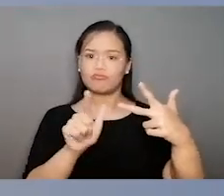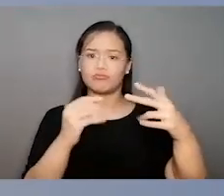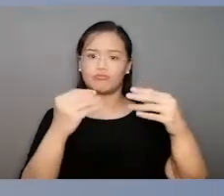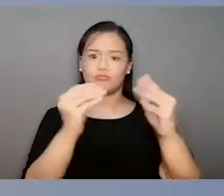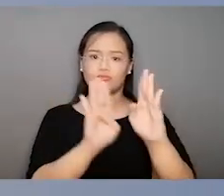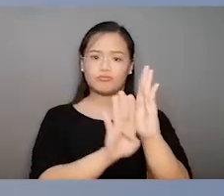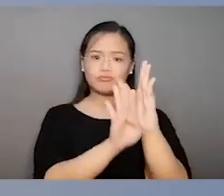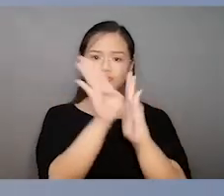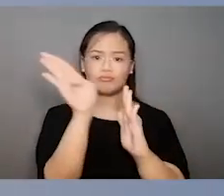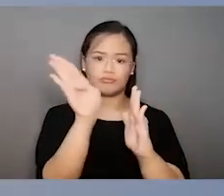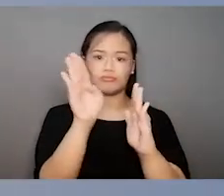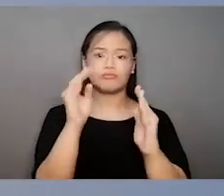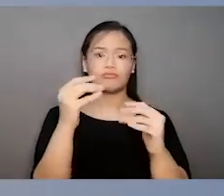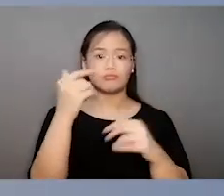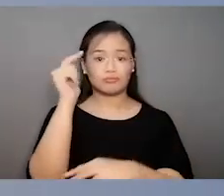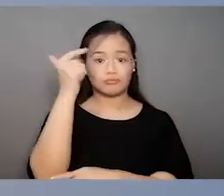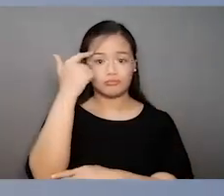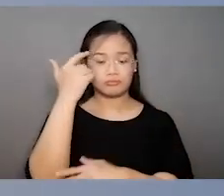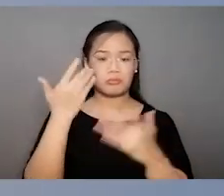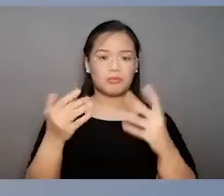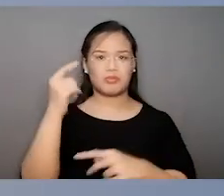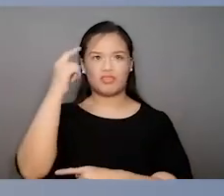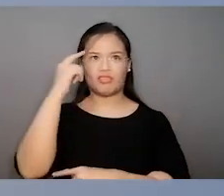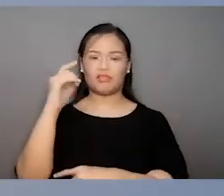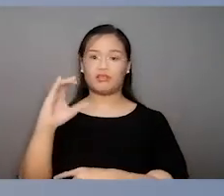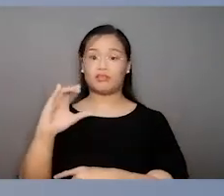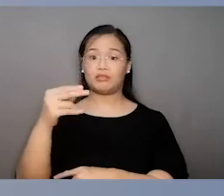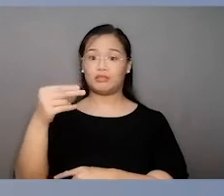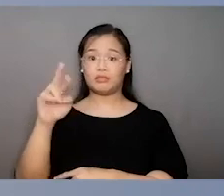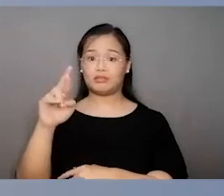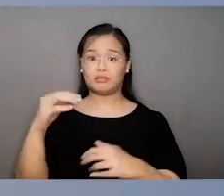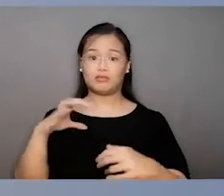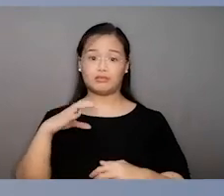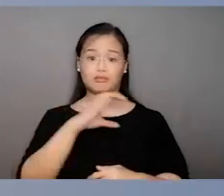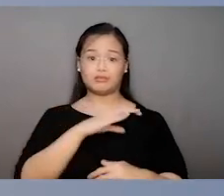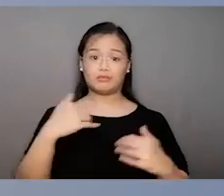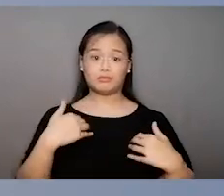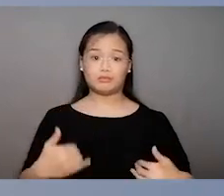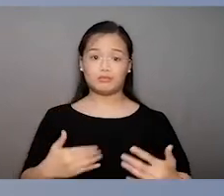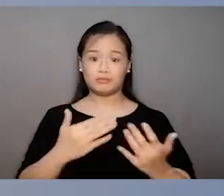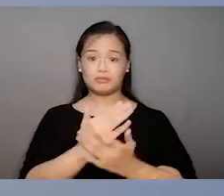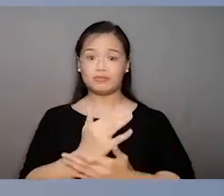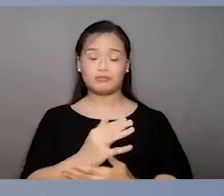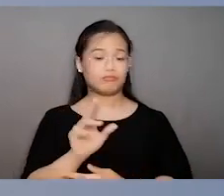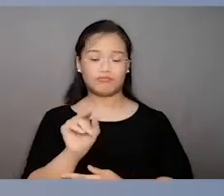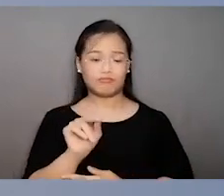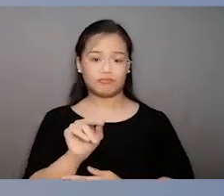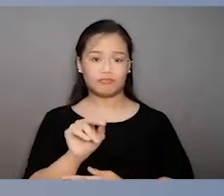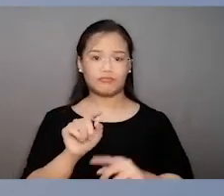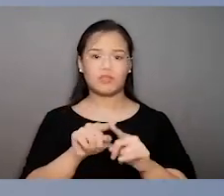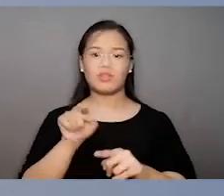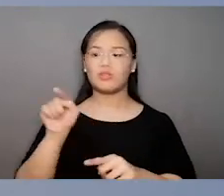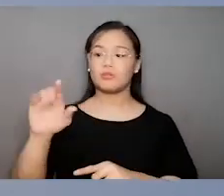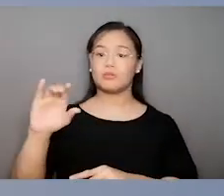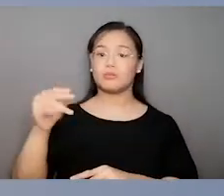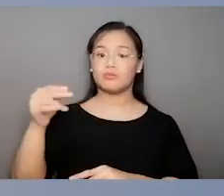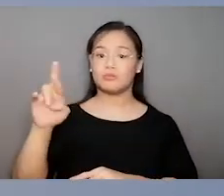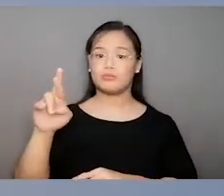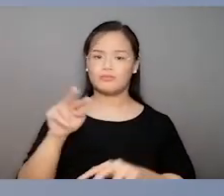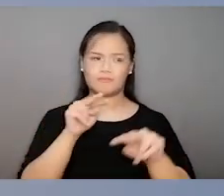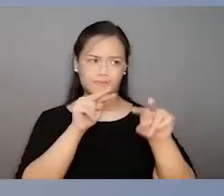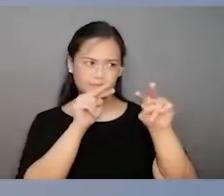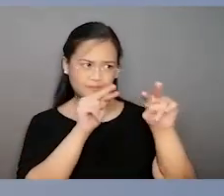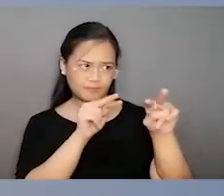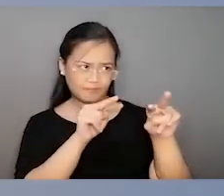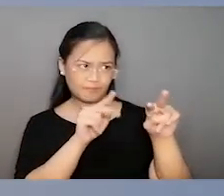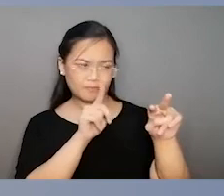You might have thought it is the Commission on Human Rights, but the Commission on Human Rights is actually a watchdog to find out